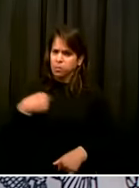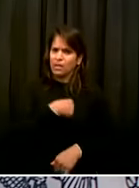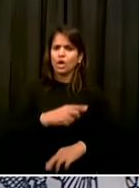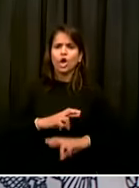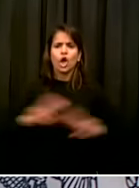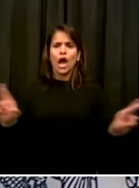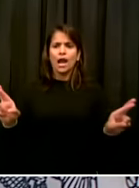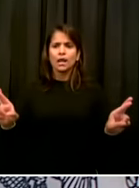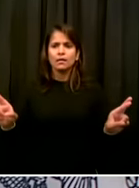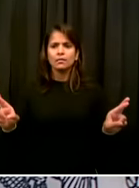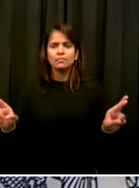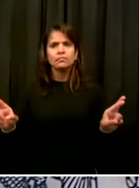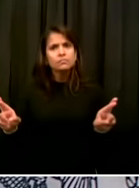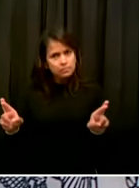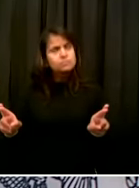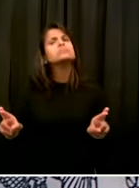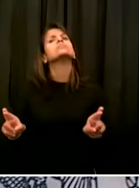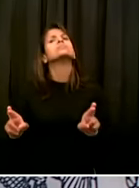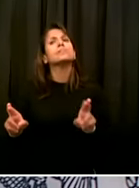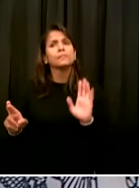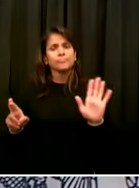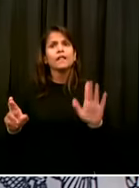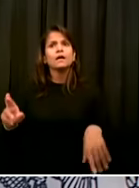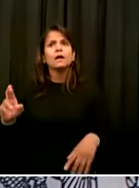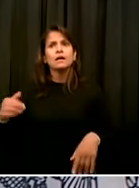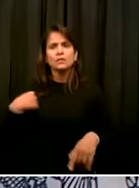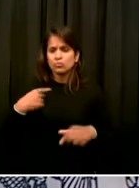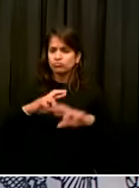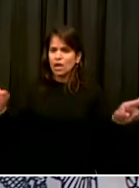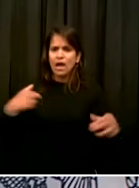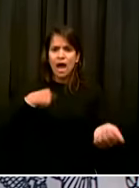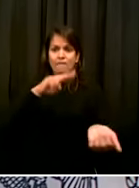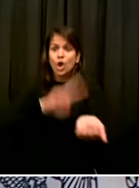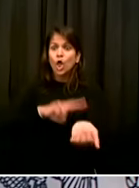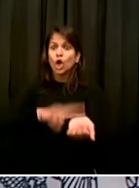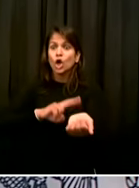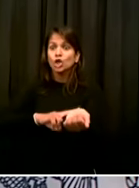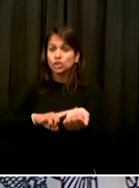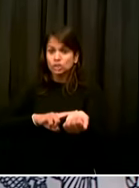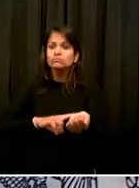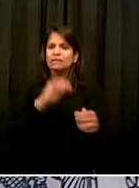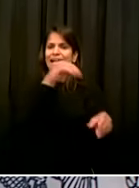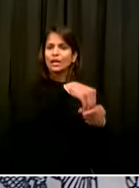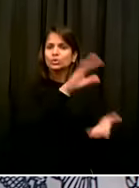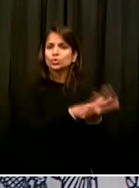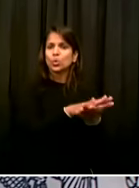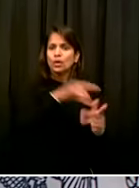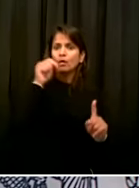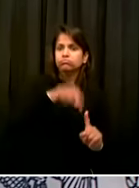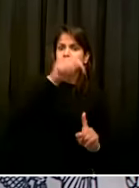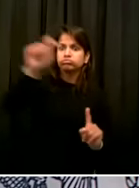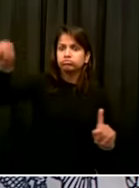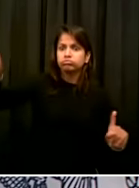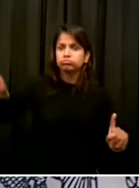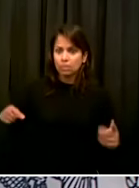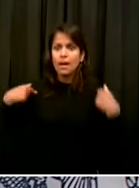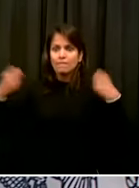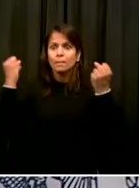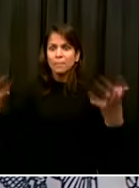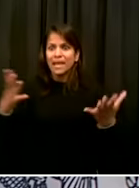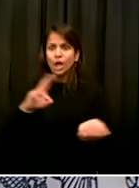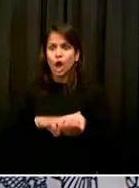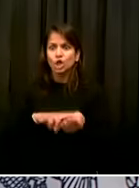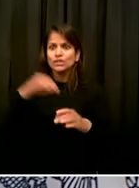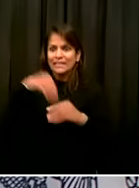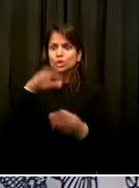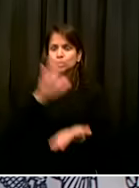true in the past. It will be true now. We have a hotline now to be available to all principals for rapid resupply. We've described the amount of supplies